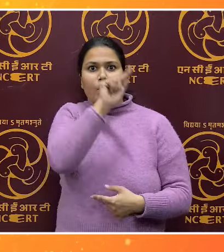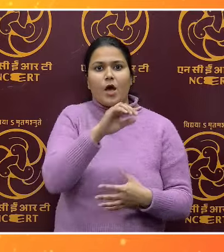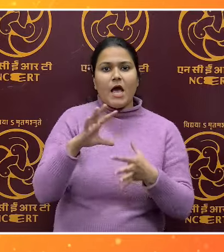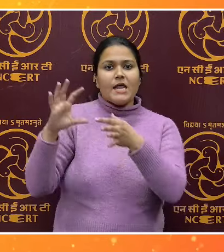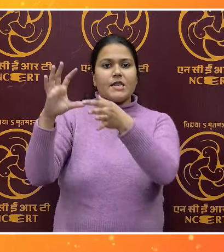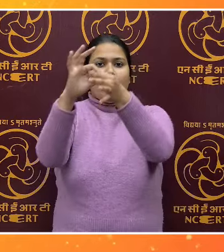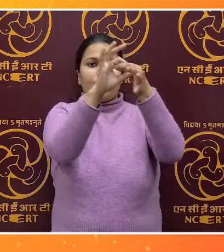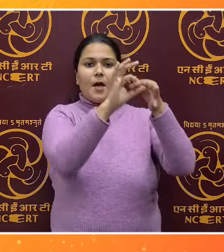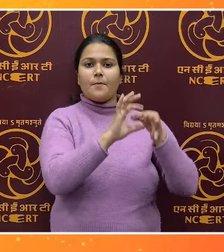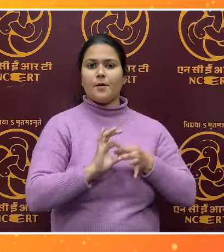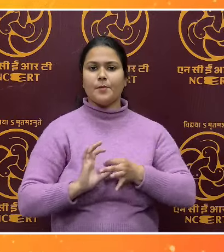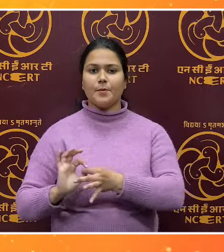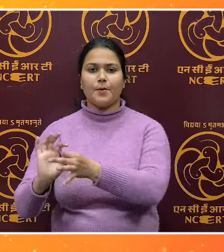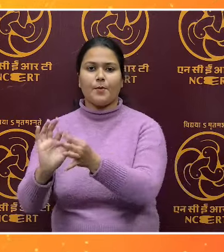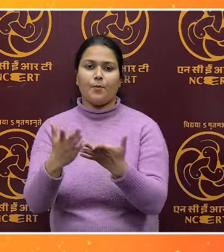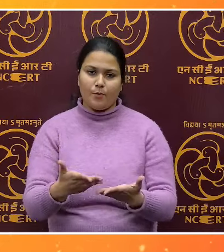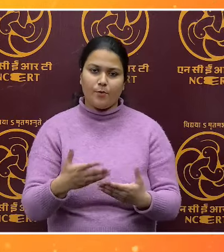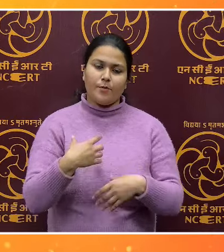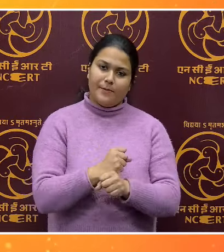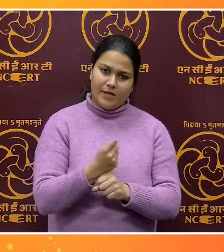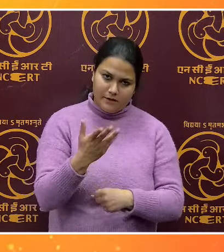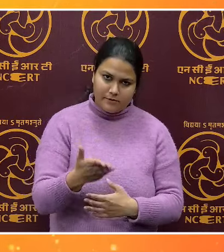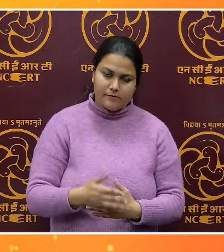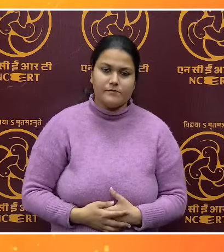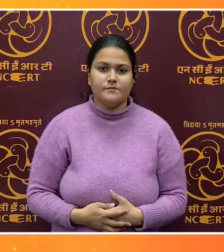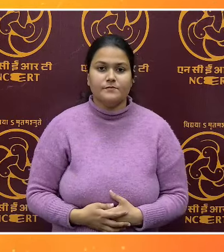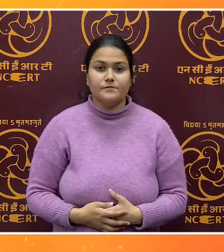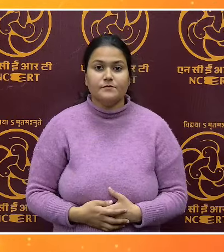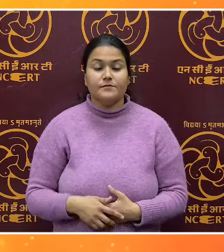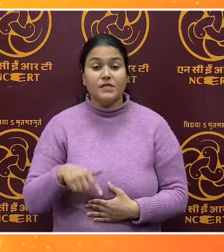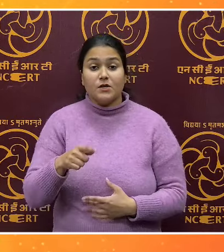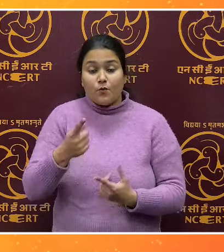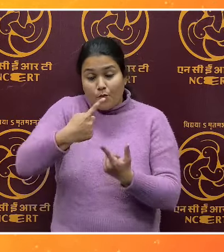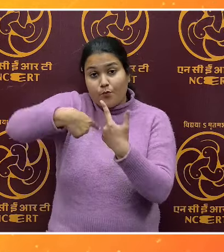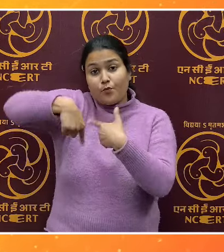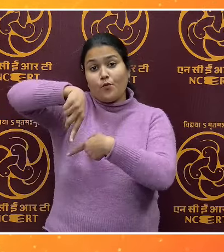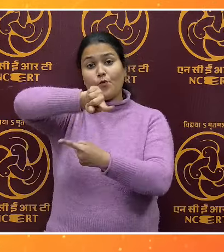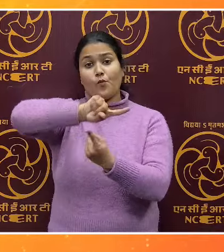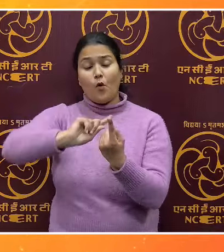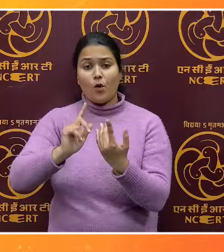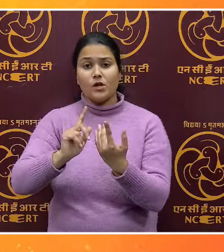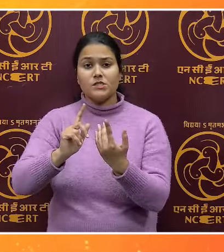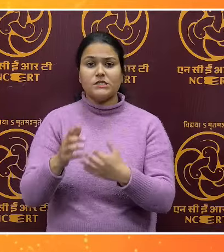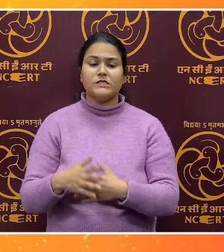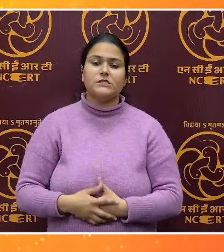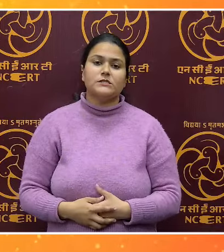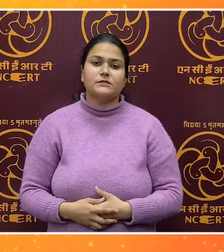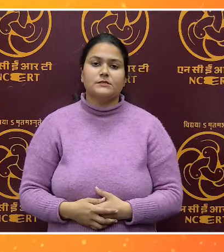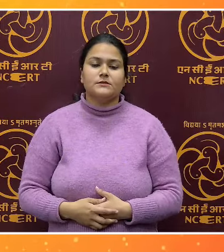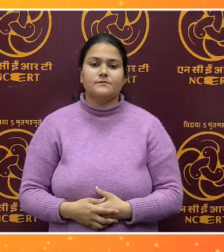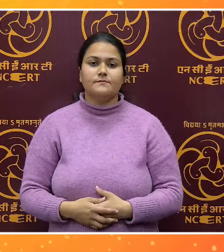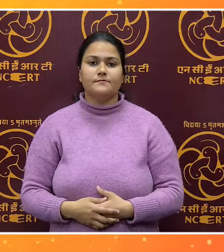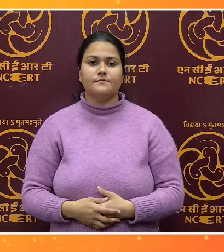from the crab's claw, it means that the claw will surround 2 like that. Ligand and the complex